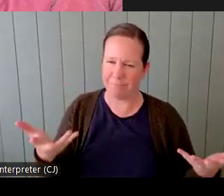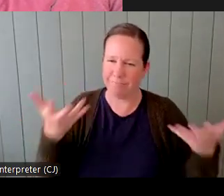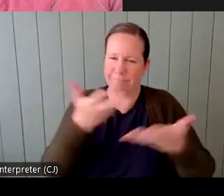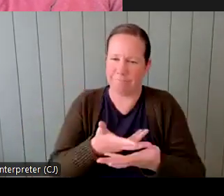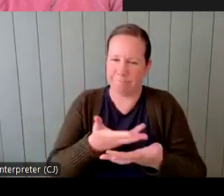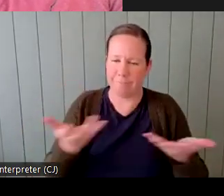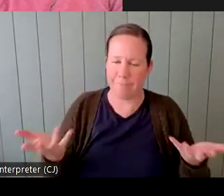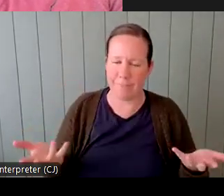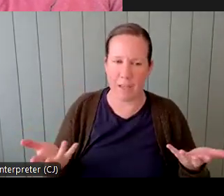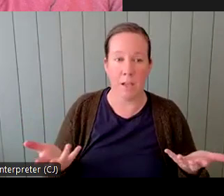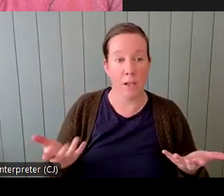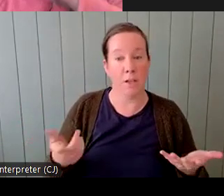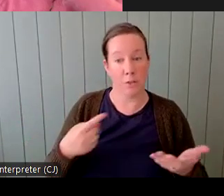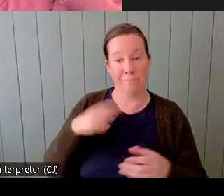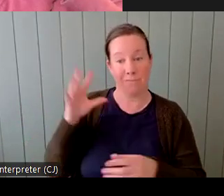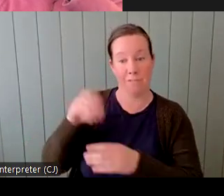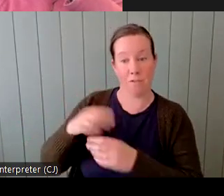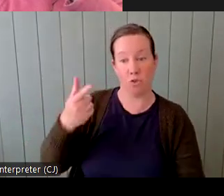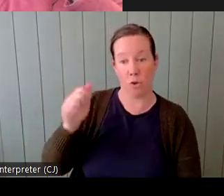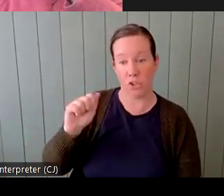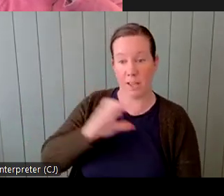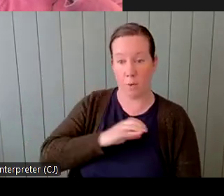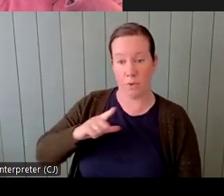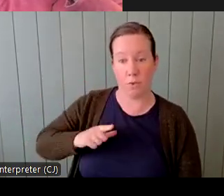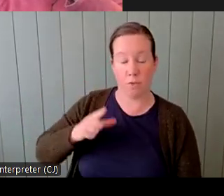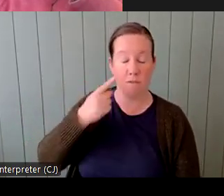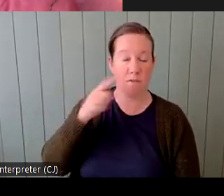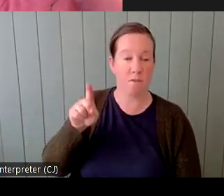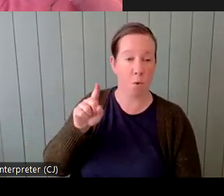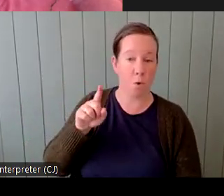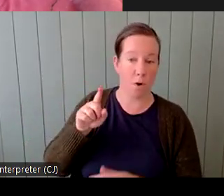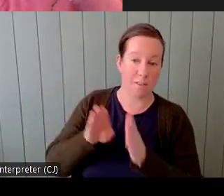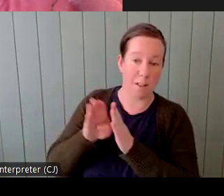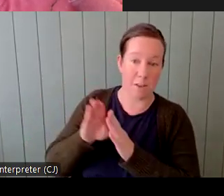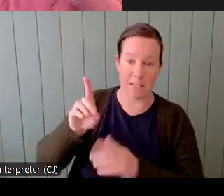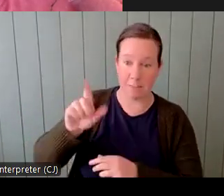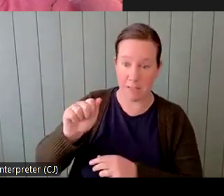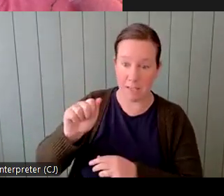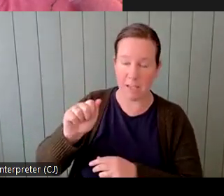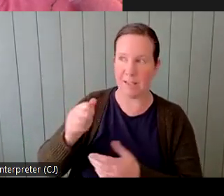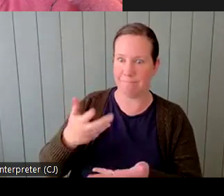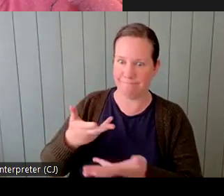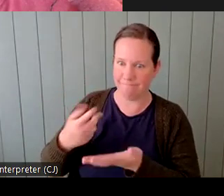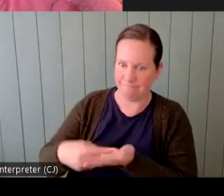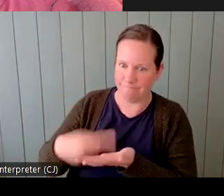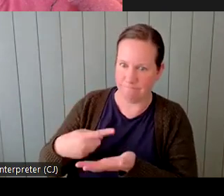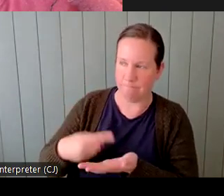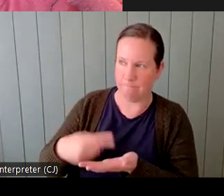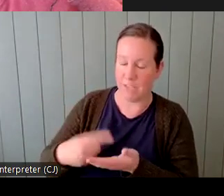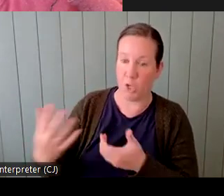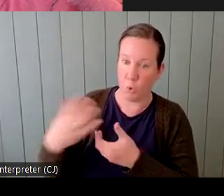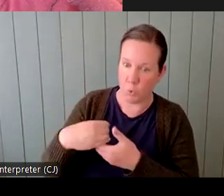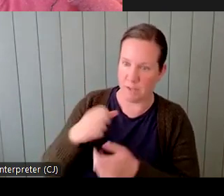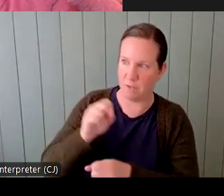Georgia Council on Developmental Disabilities and talk about inclusive workforce strategies. And then 6 years